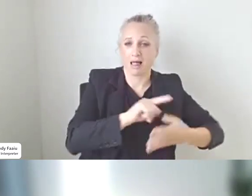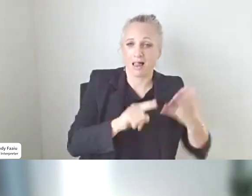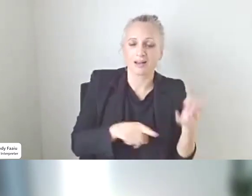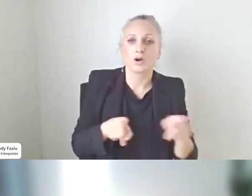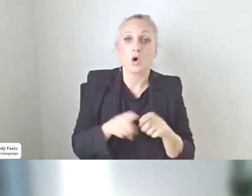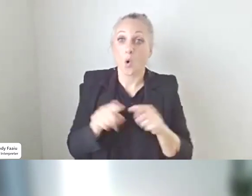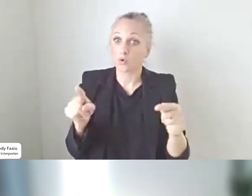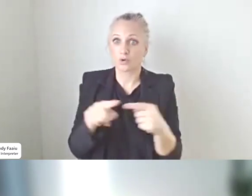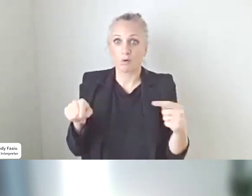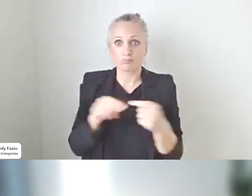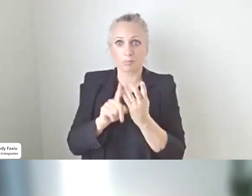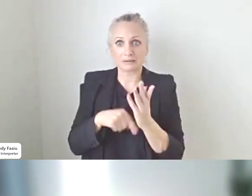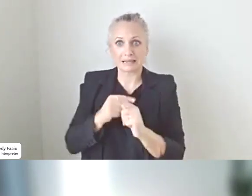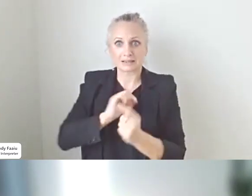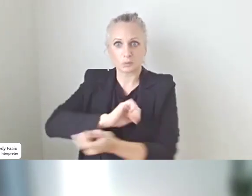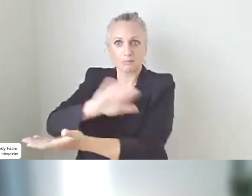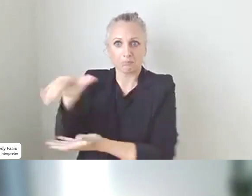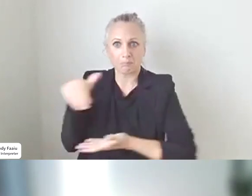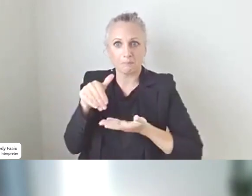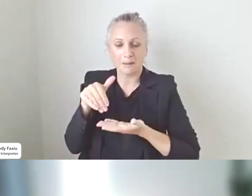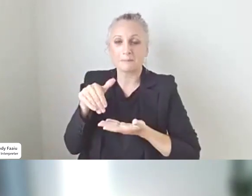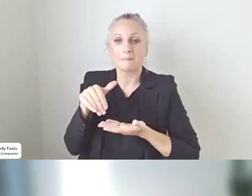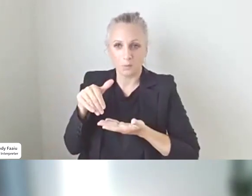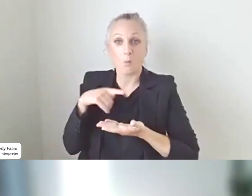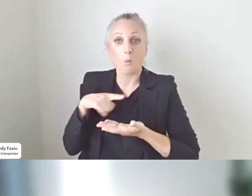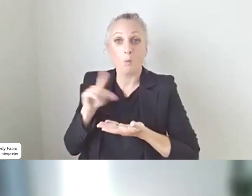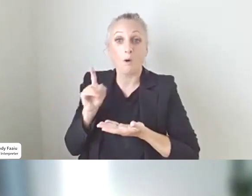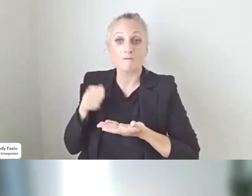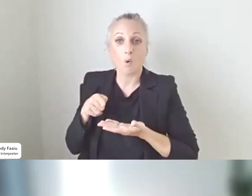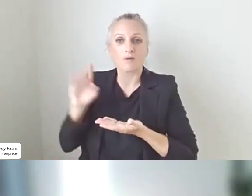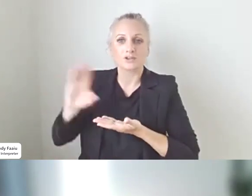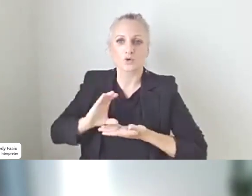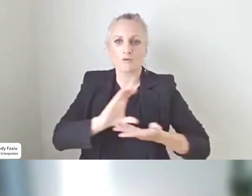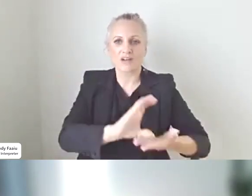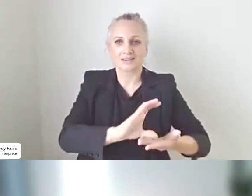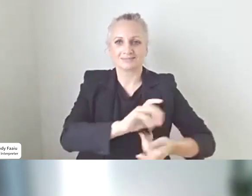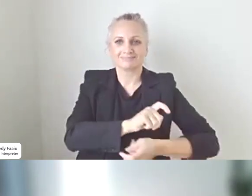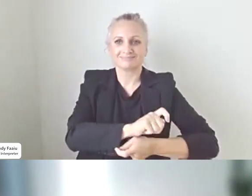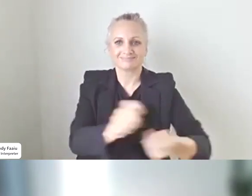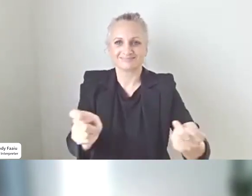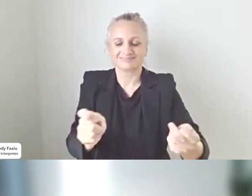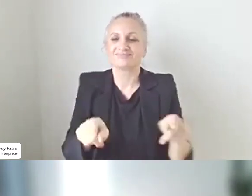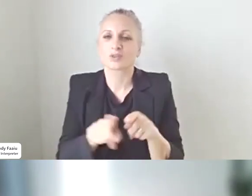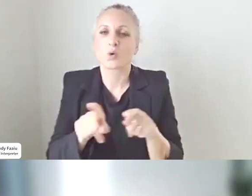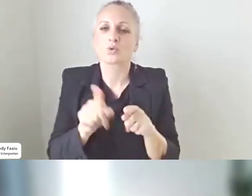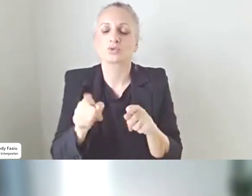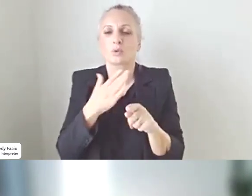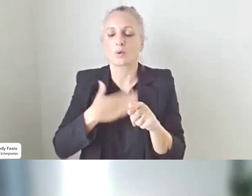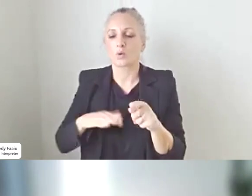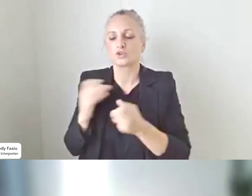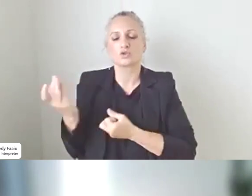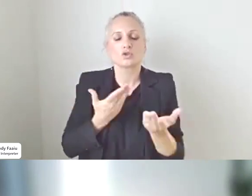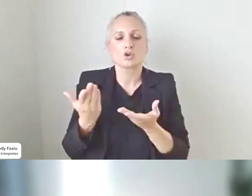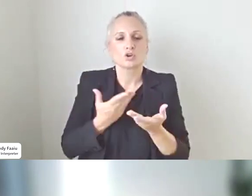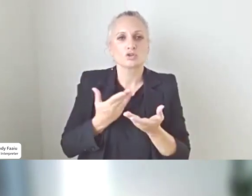all. The mission of my organization is still today to serve residents through transformative services that